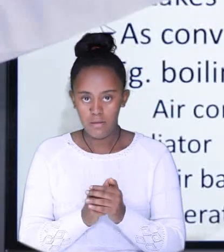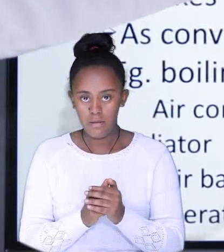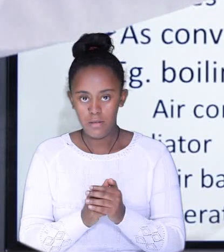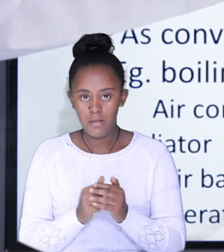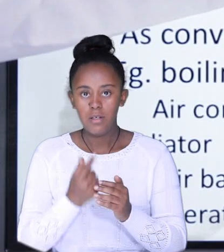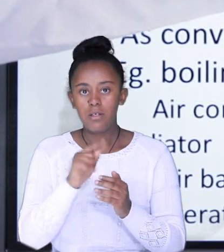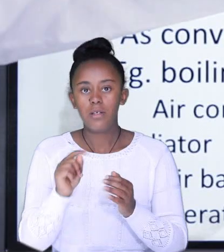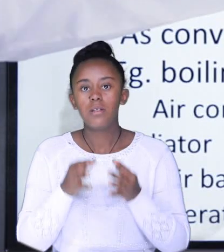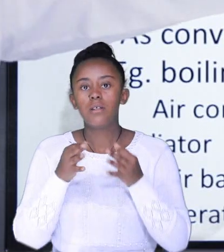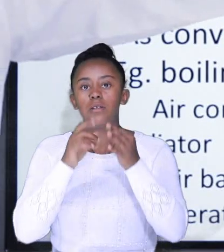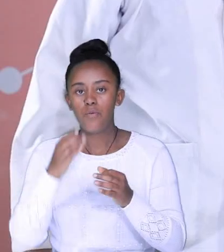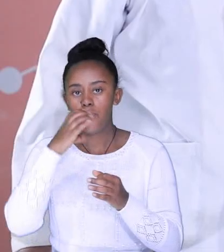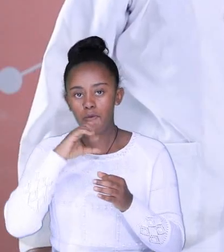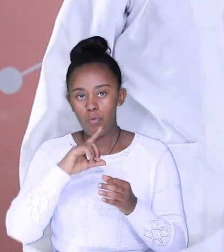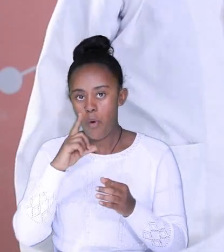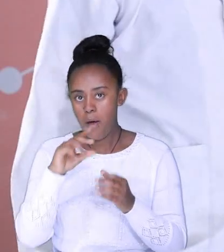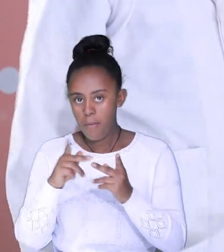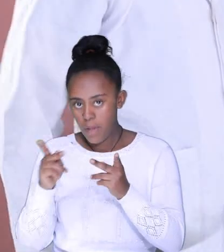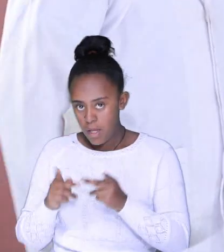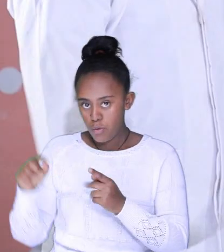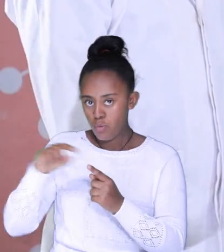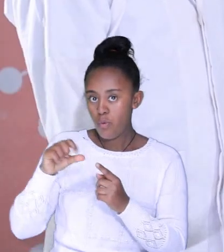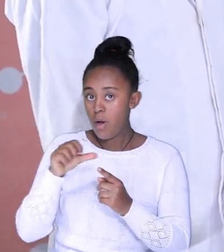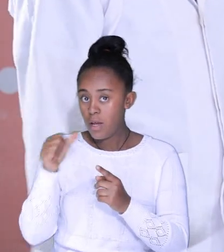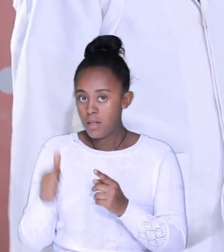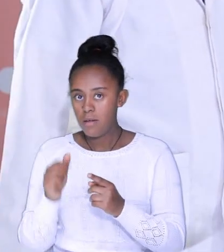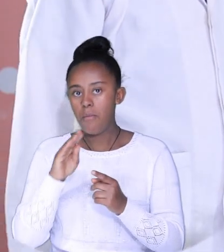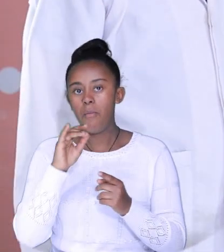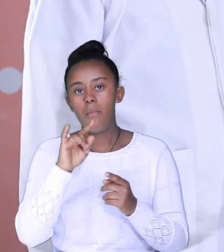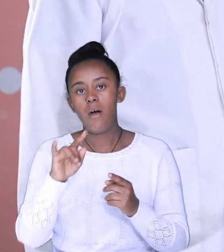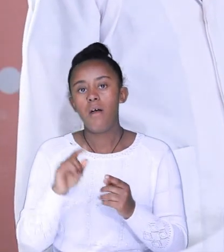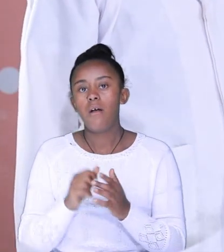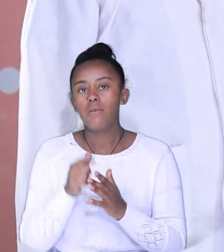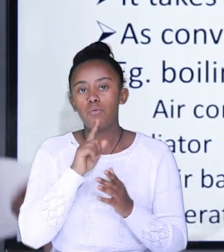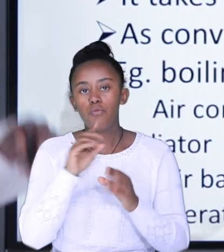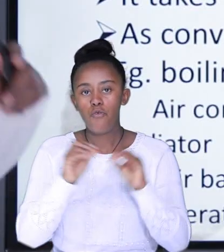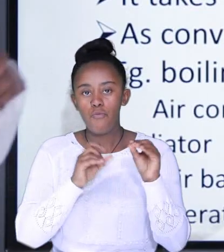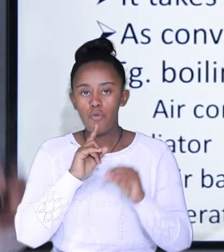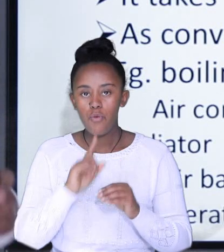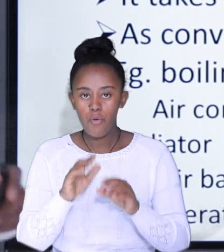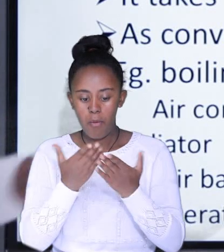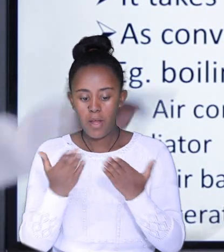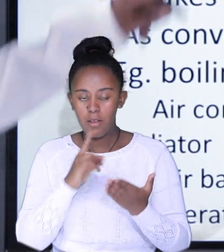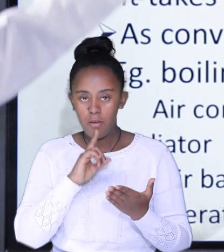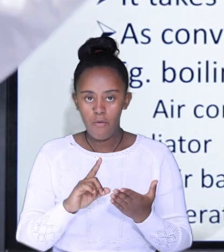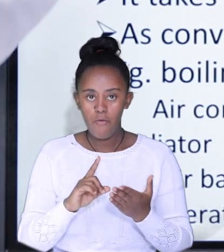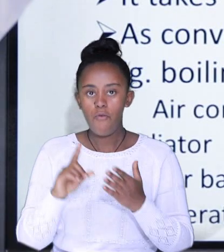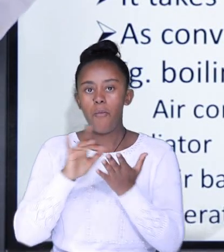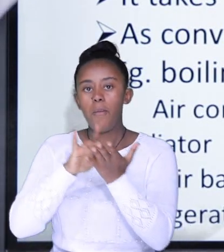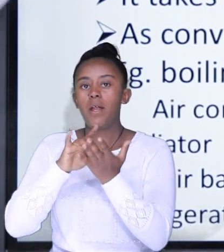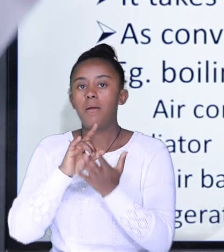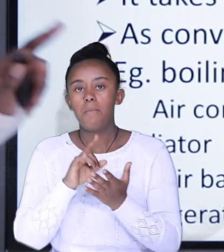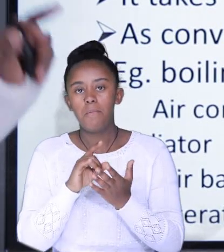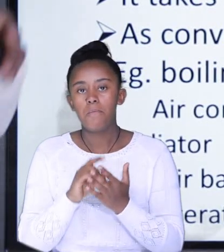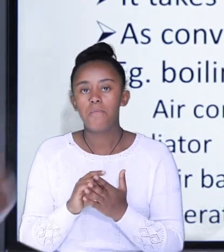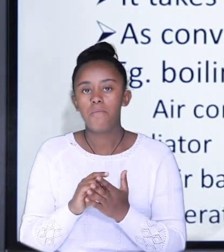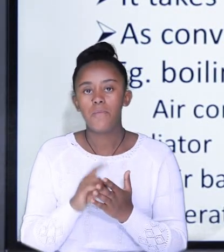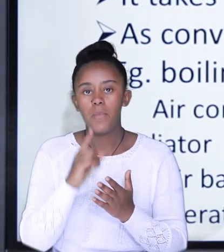The transfer of heat from one place to another by actual movement of a particle of the medium. This is another meaning